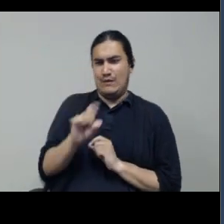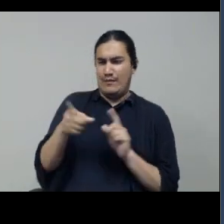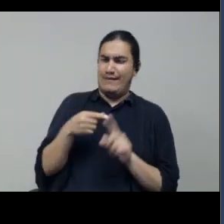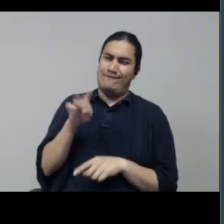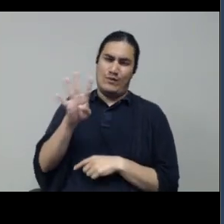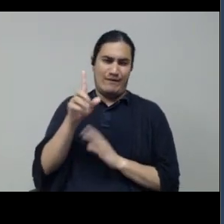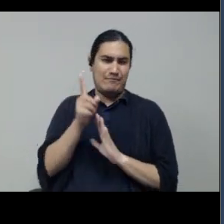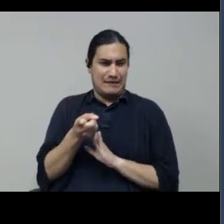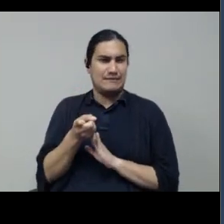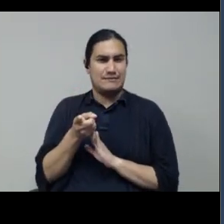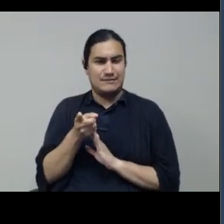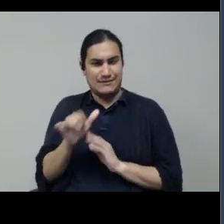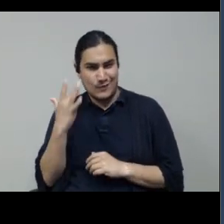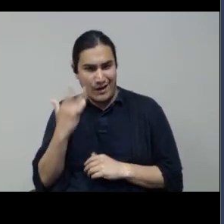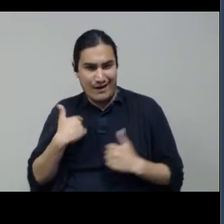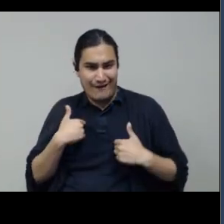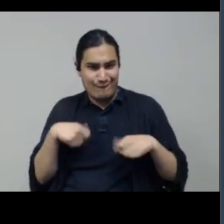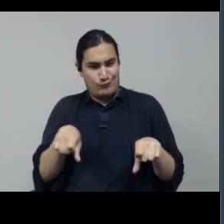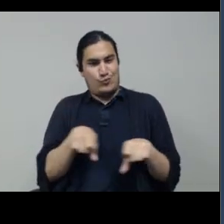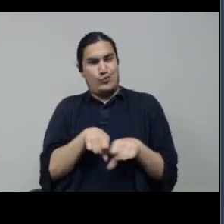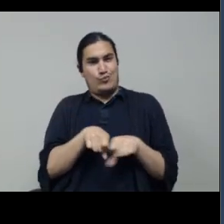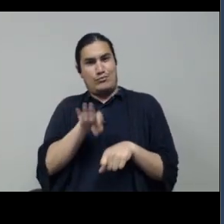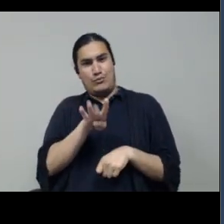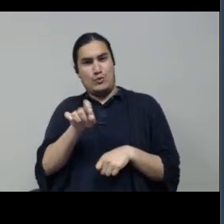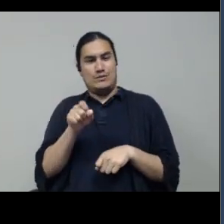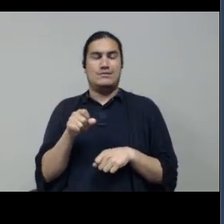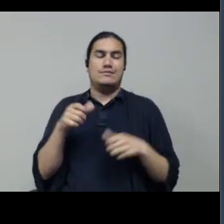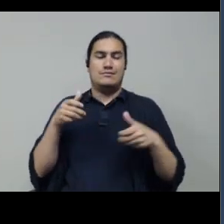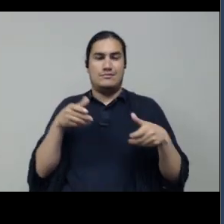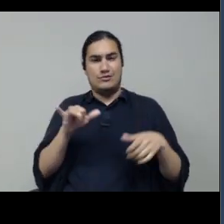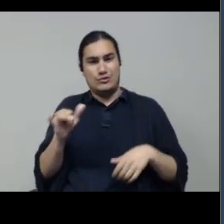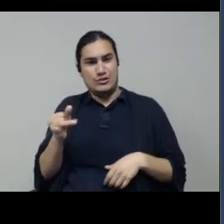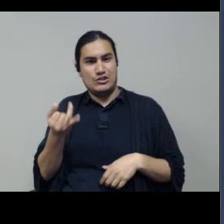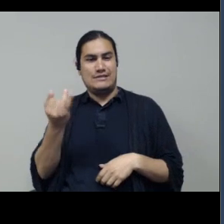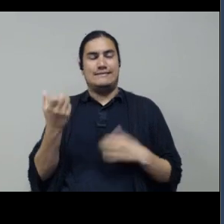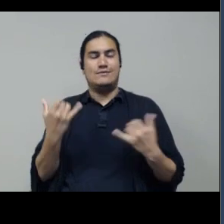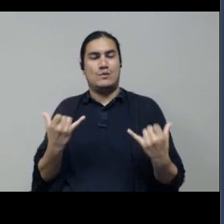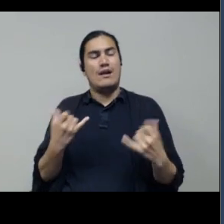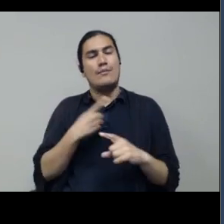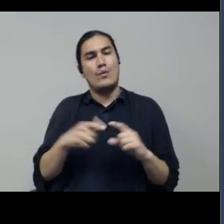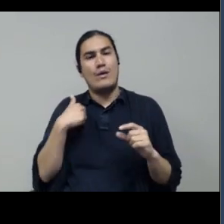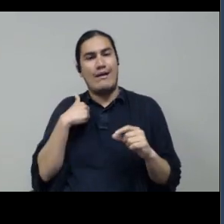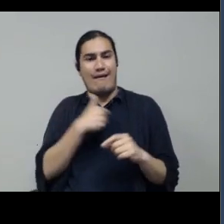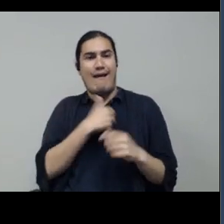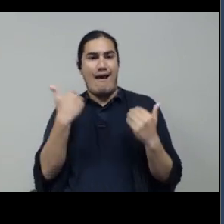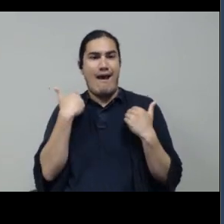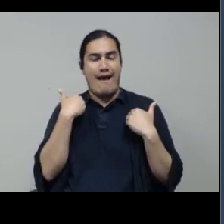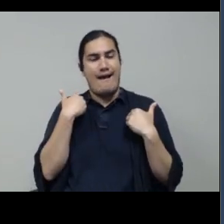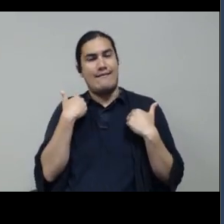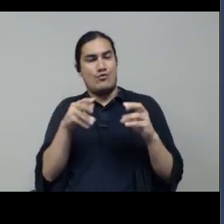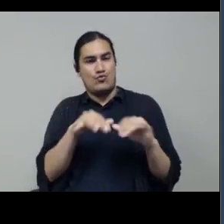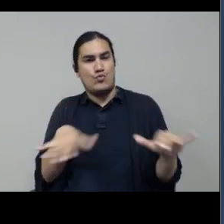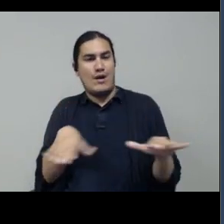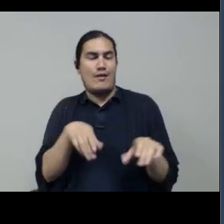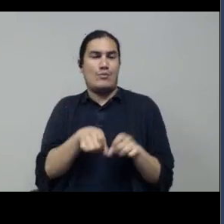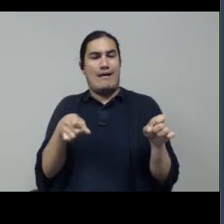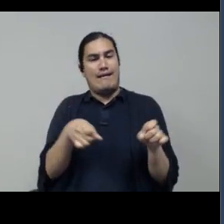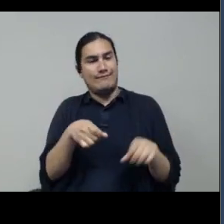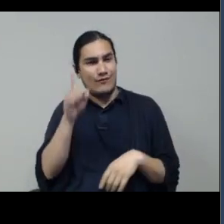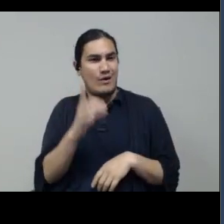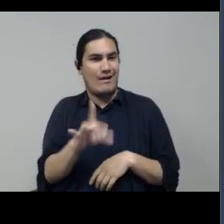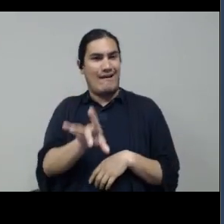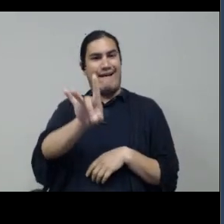away, and that's why I'm wearing boots and jeans today. We had a dedication, or we had a groundbreaking for 8 affordable housing units